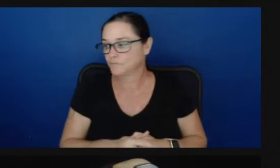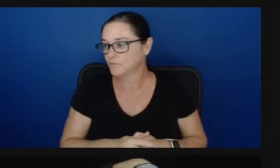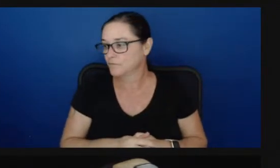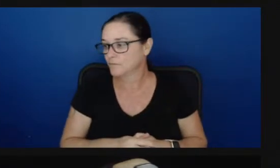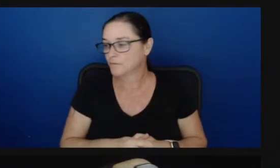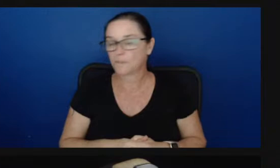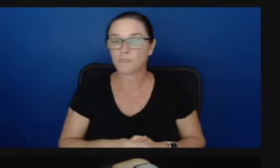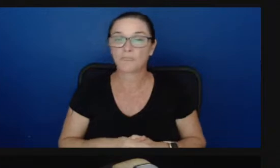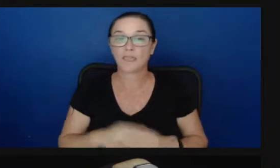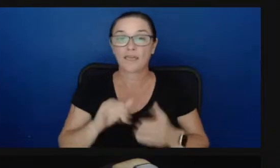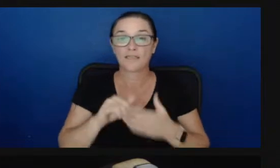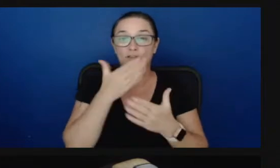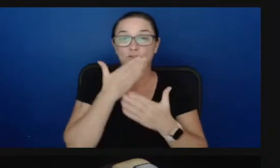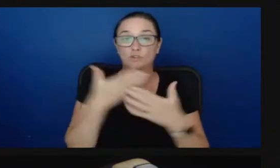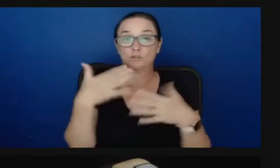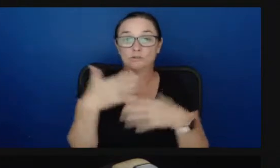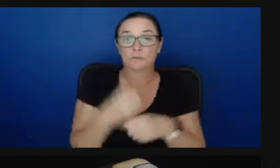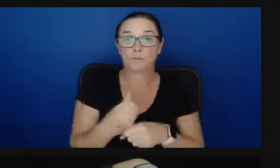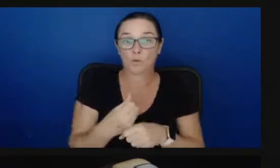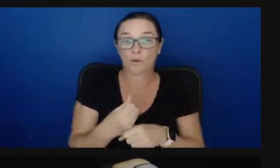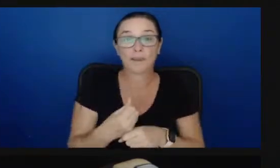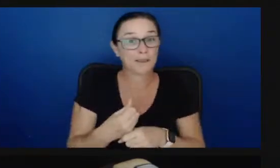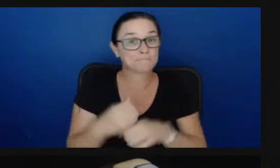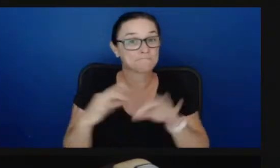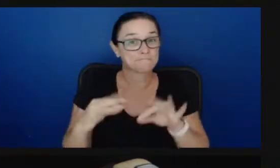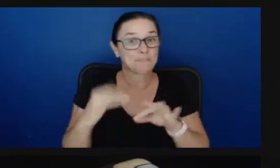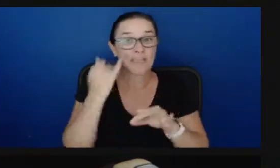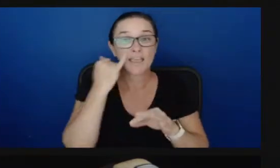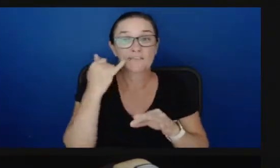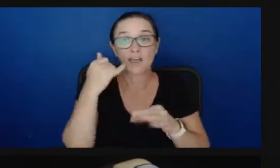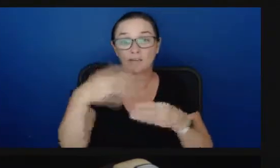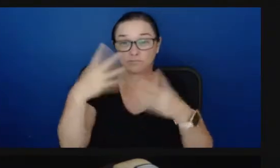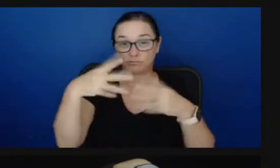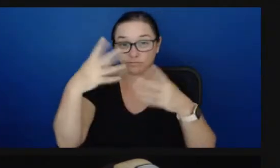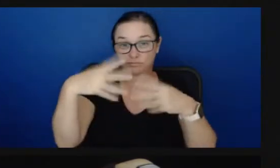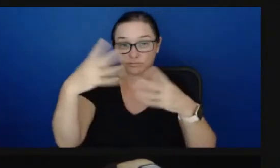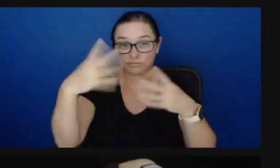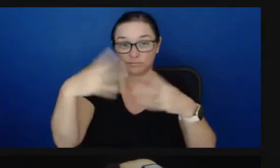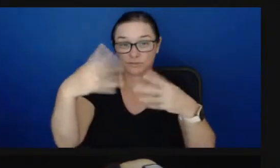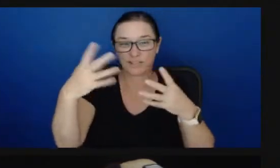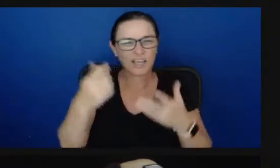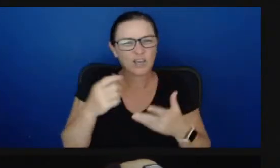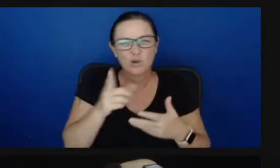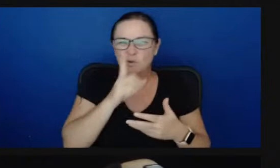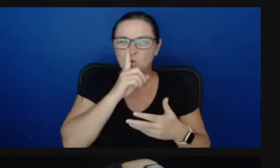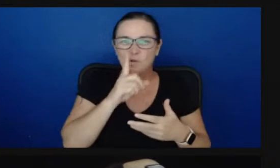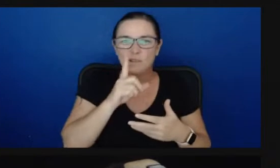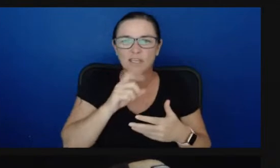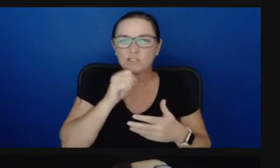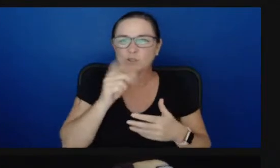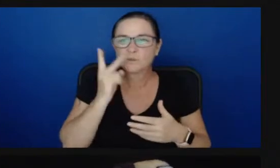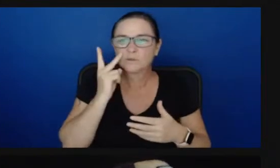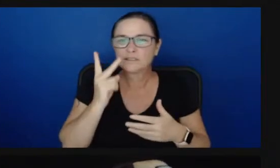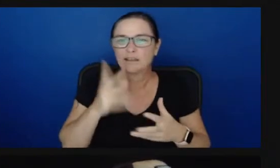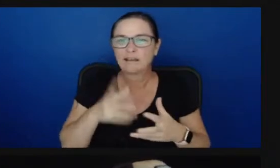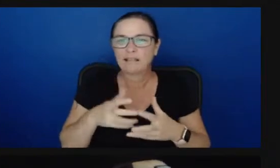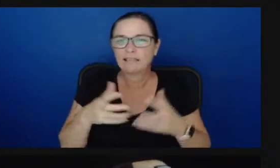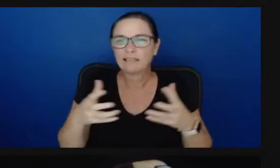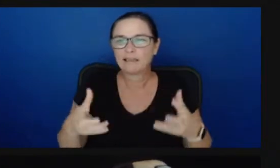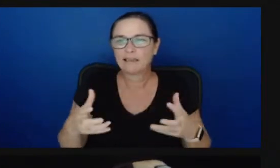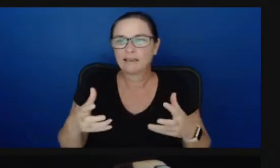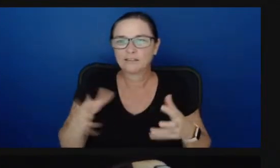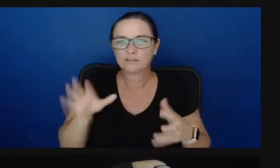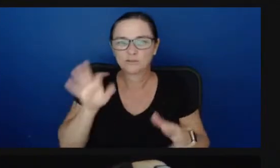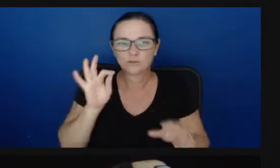That's a good summary. If I scroll down through here, I don't really see much else to pick out for